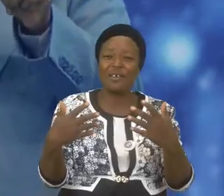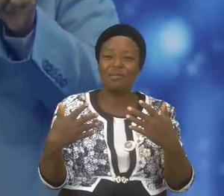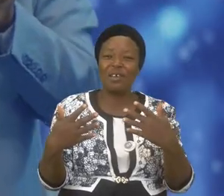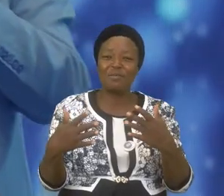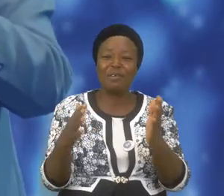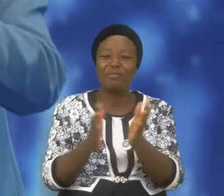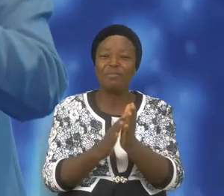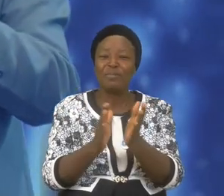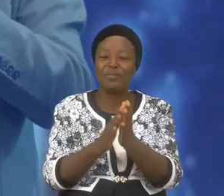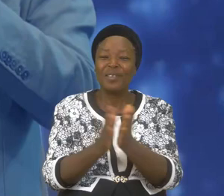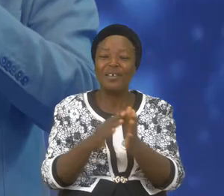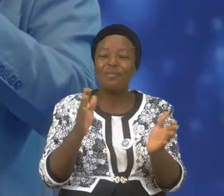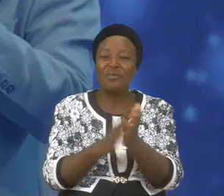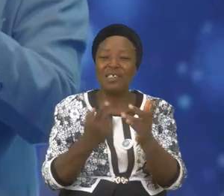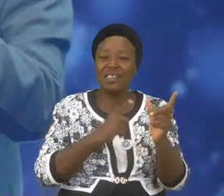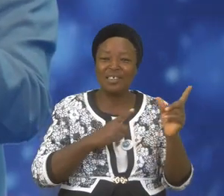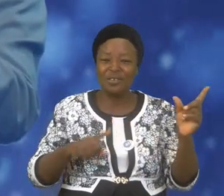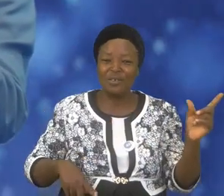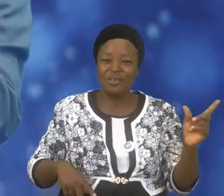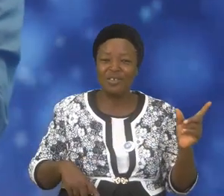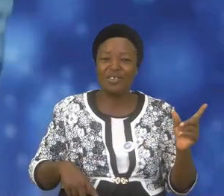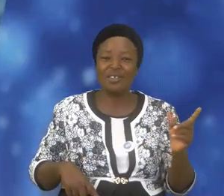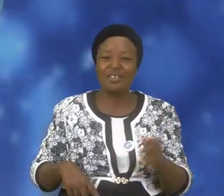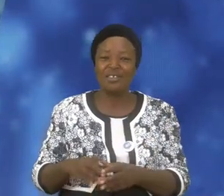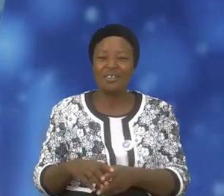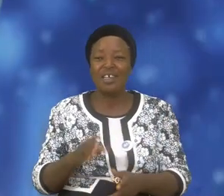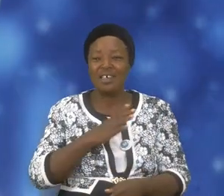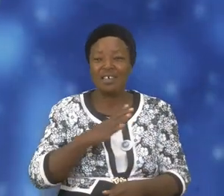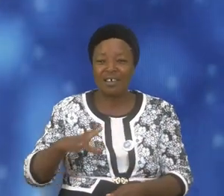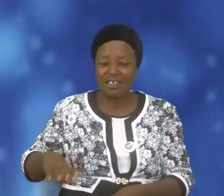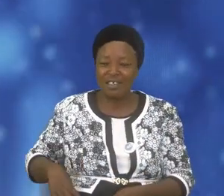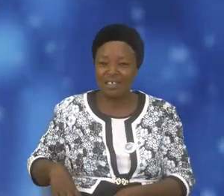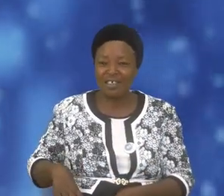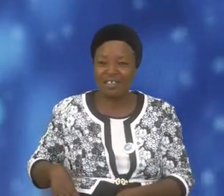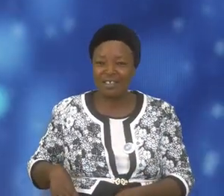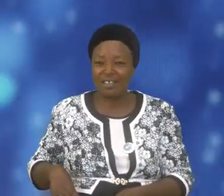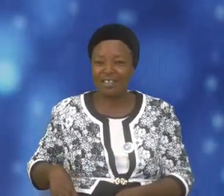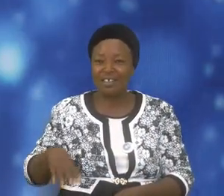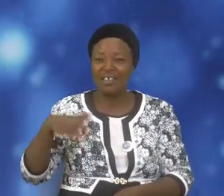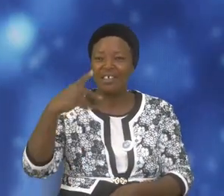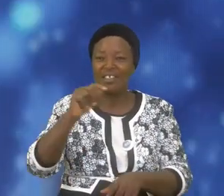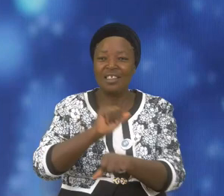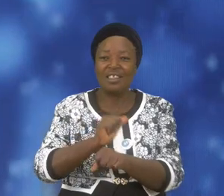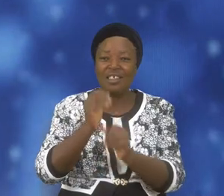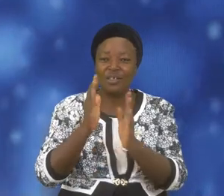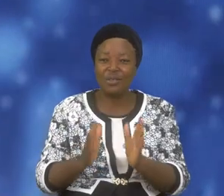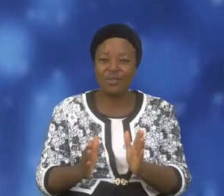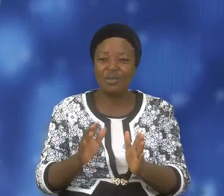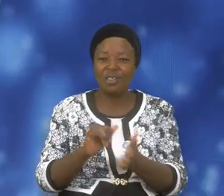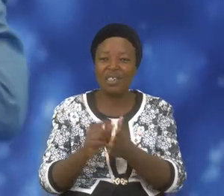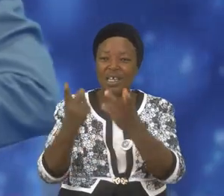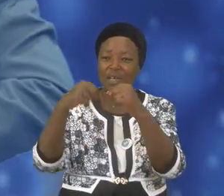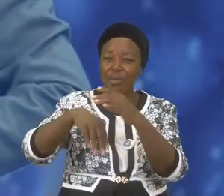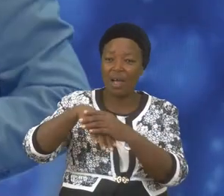Christ, the stone that came out of that mountain without